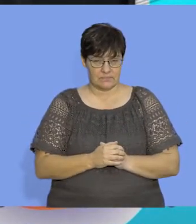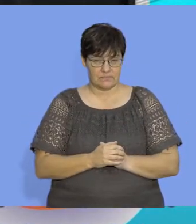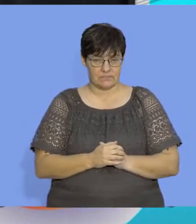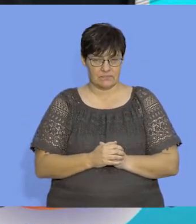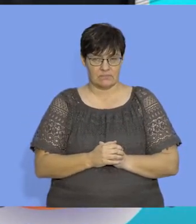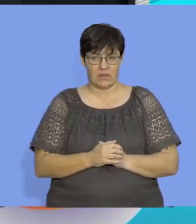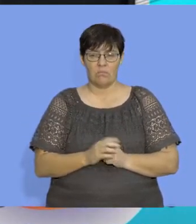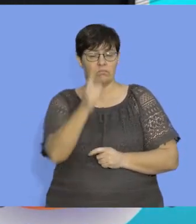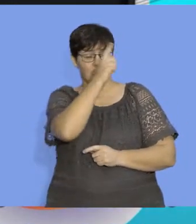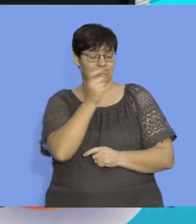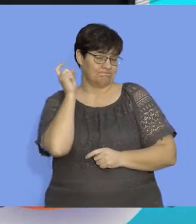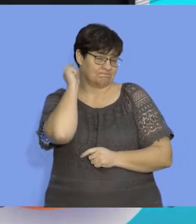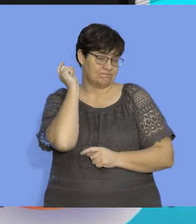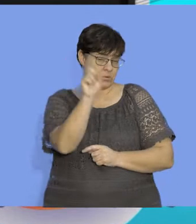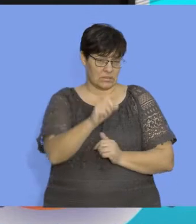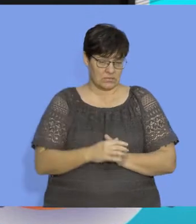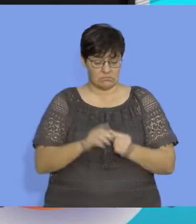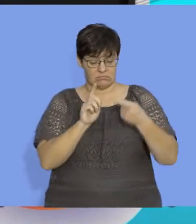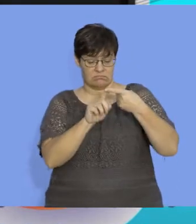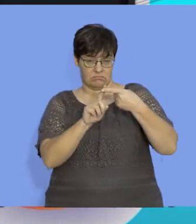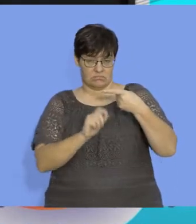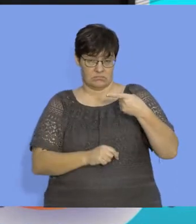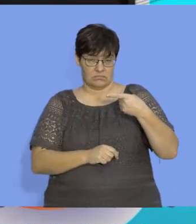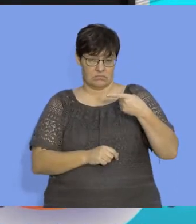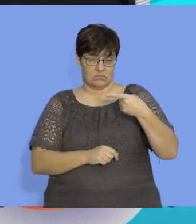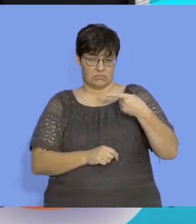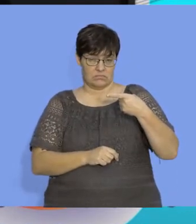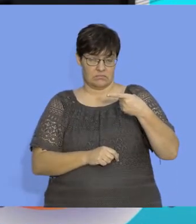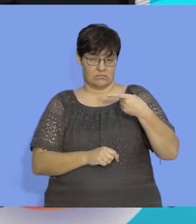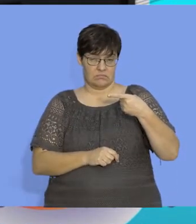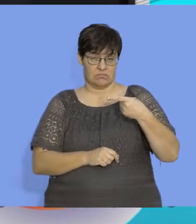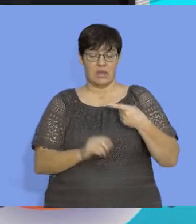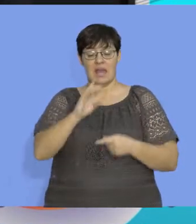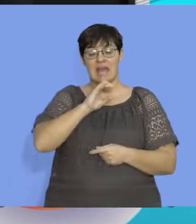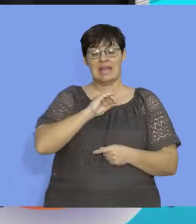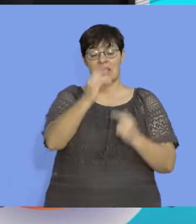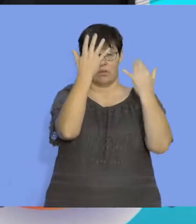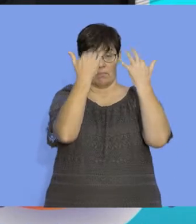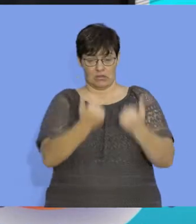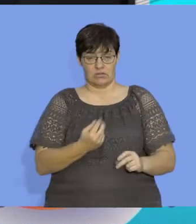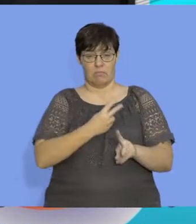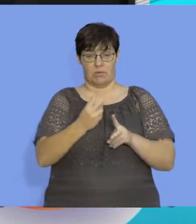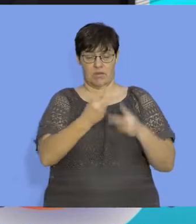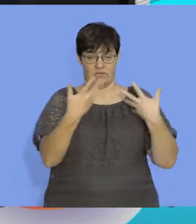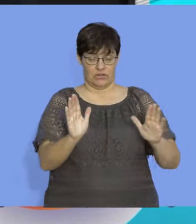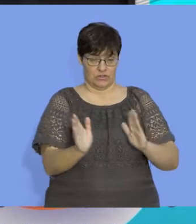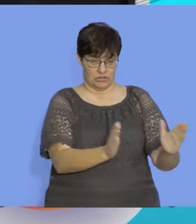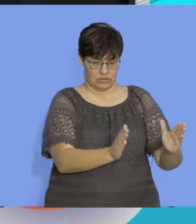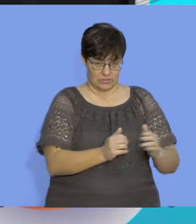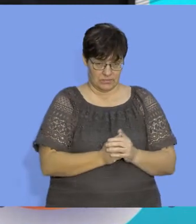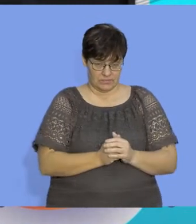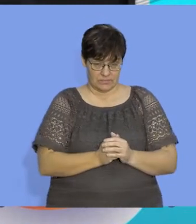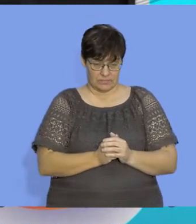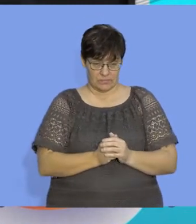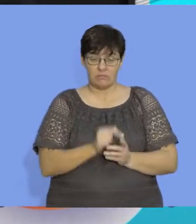into consideration. 1, you've prepared the cash budget. And in preparing your